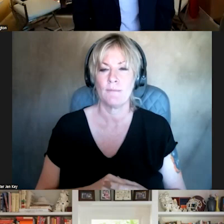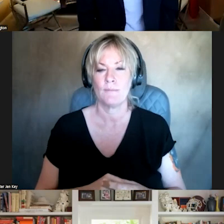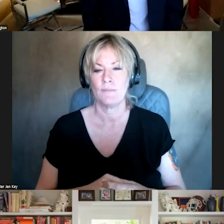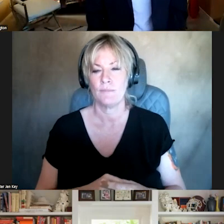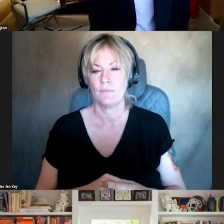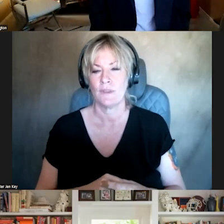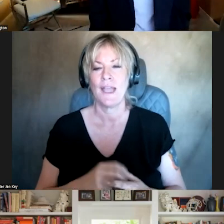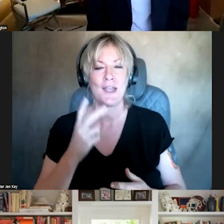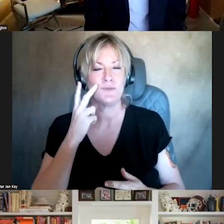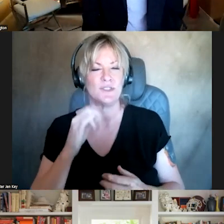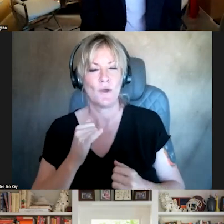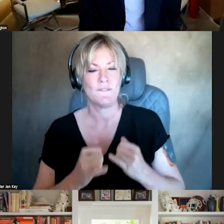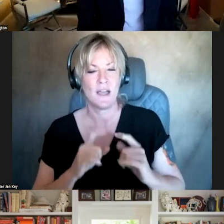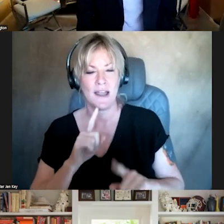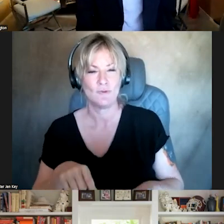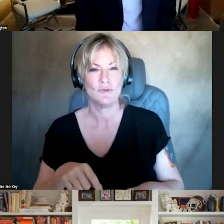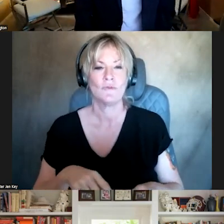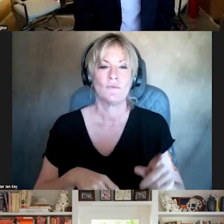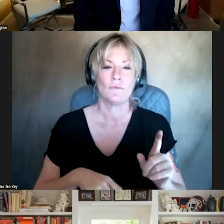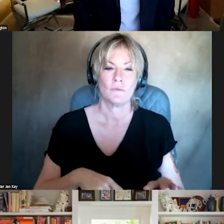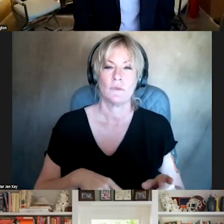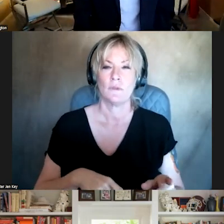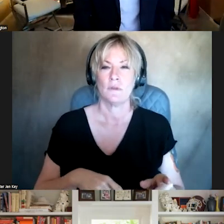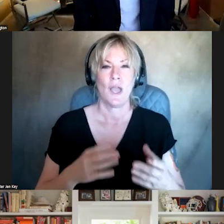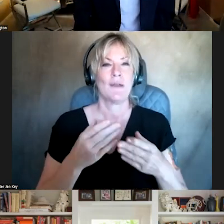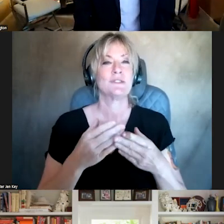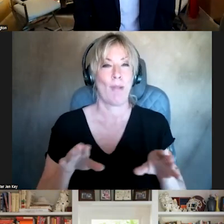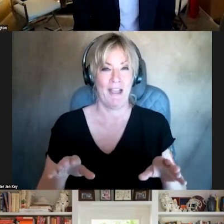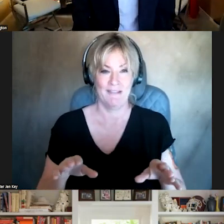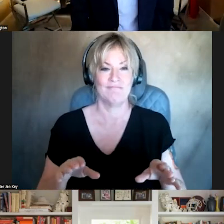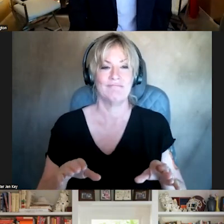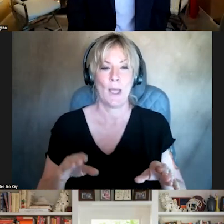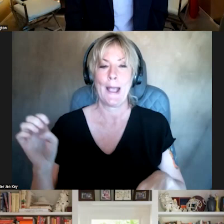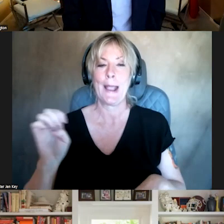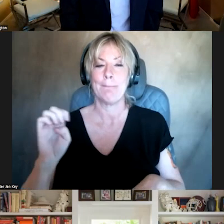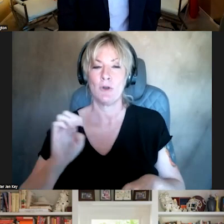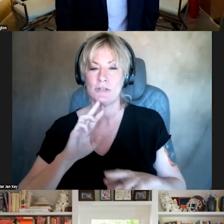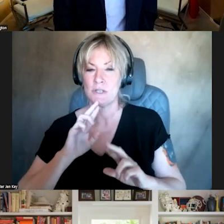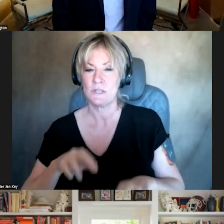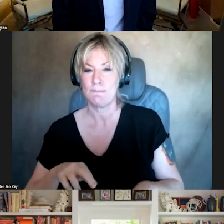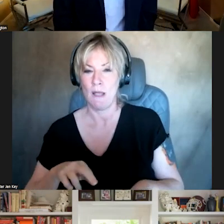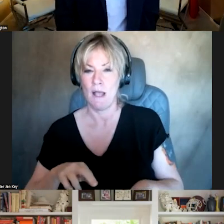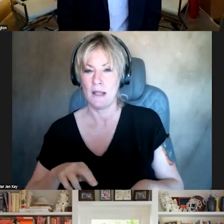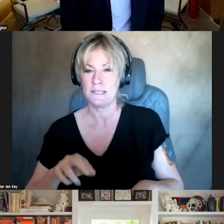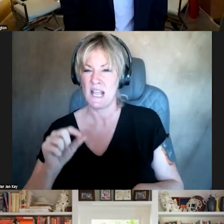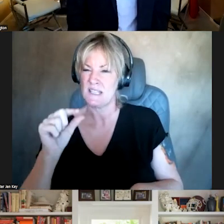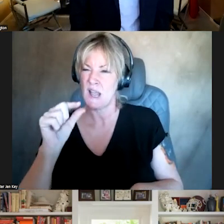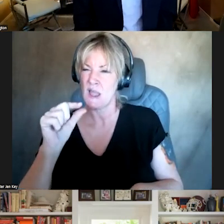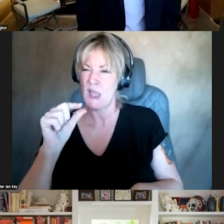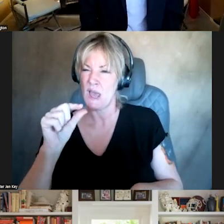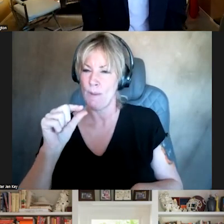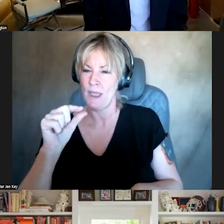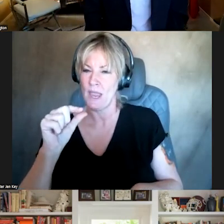if that's your final answer. We're split on this. Emergency response is slightly